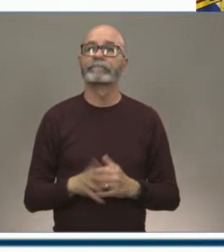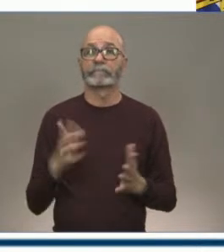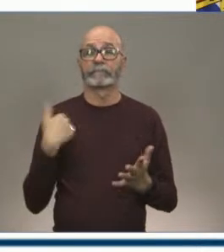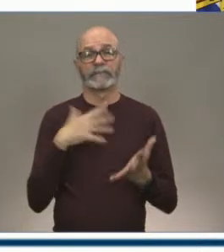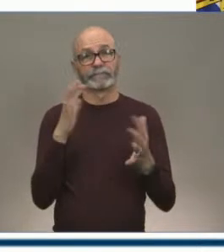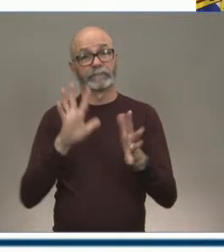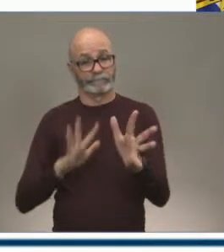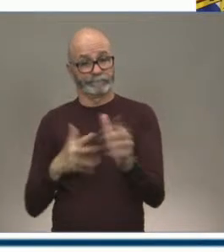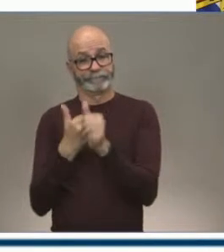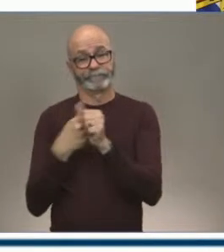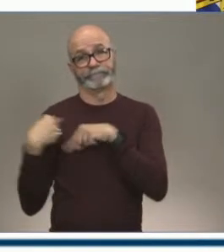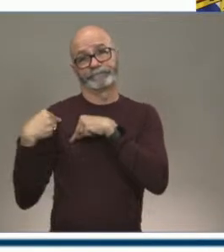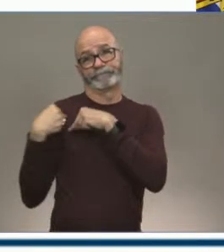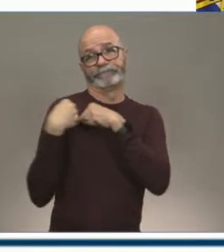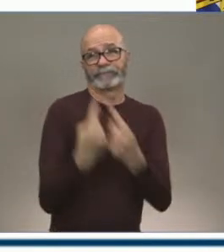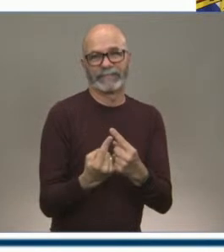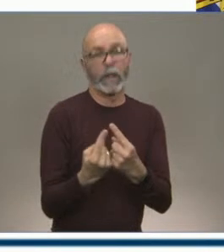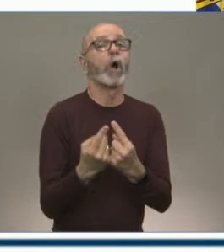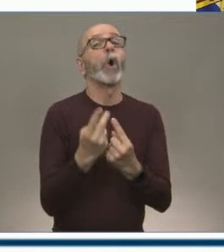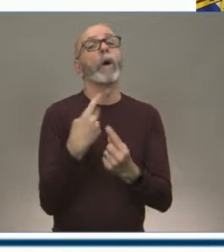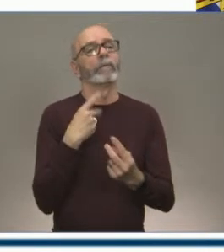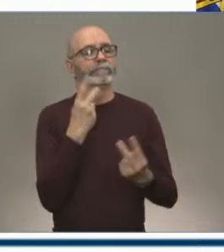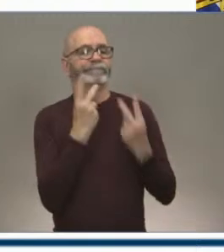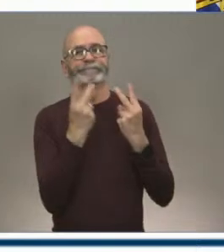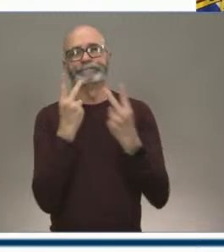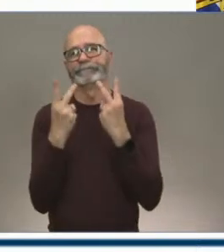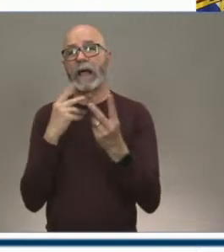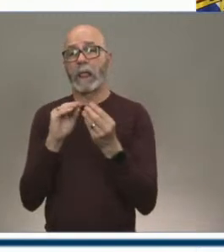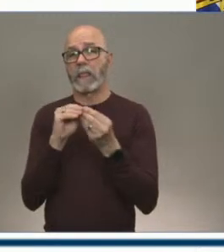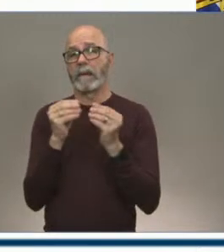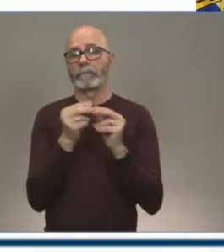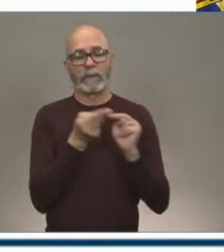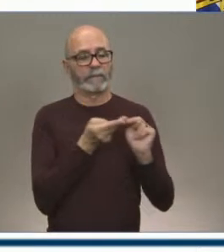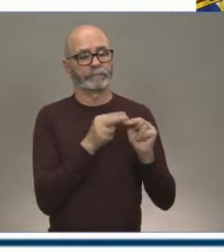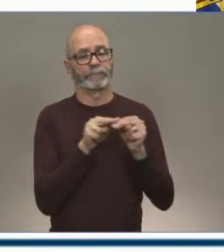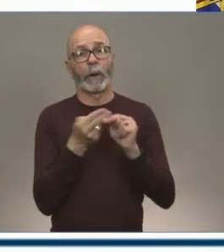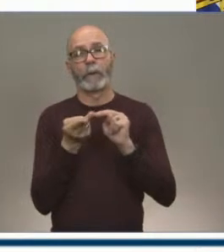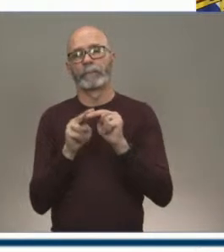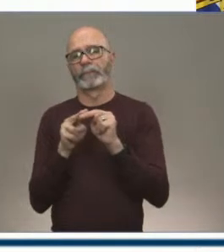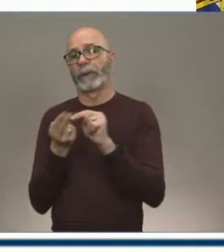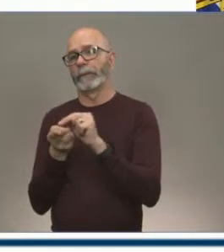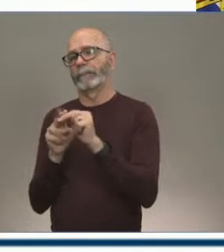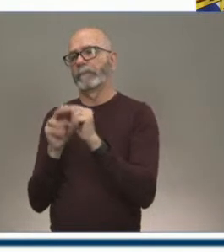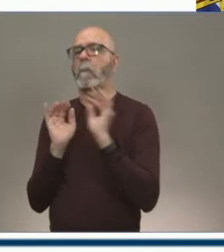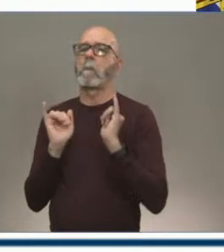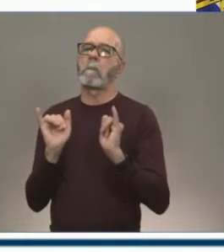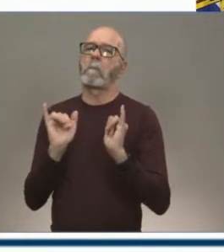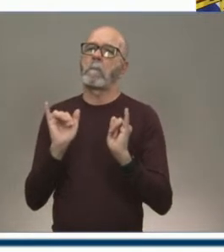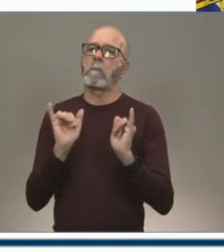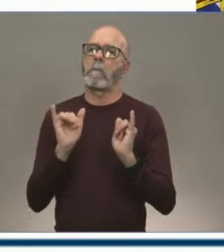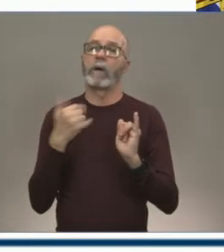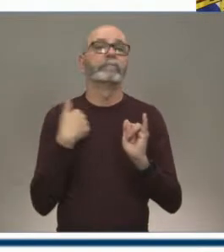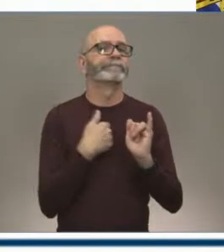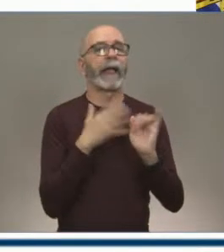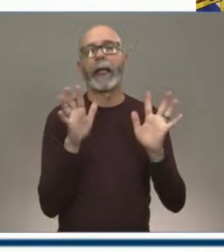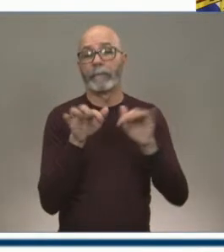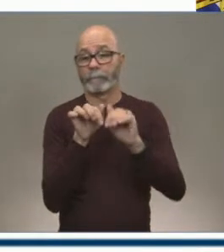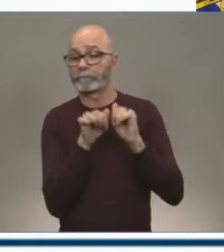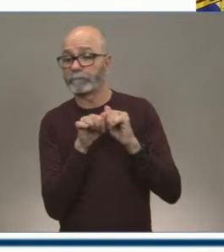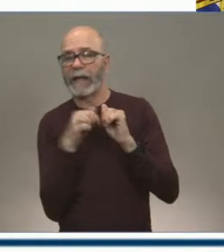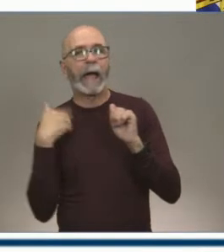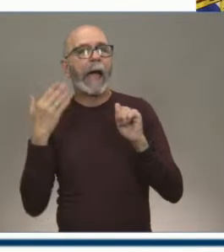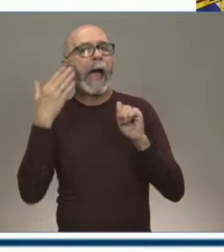have seen case numbers slightly creep up, including cases with unknown sources in both Beaver Bank